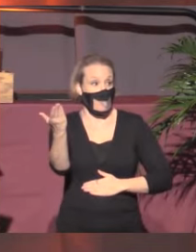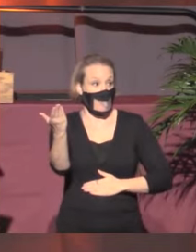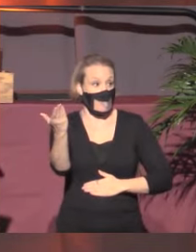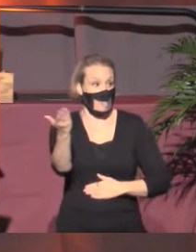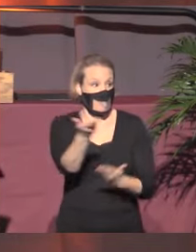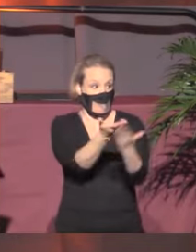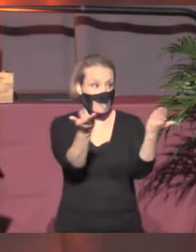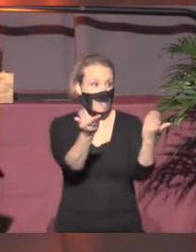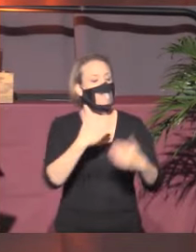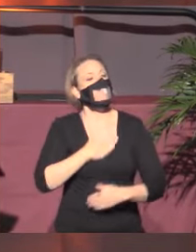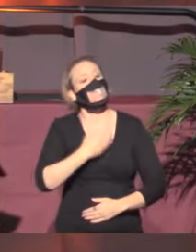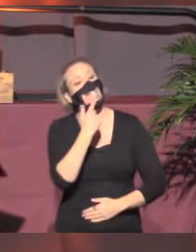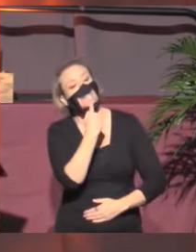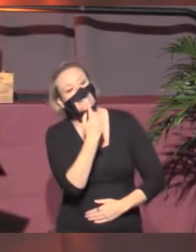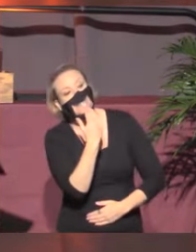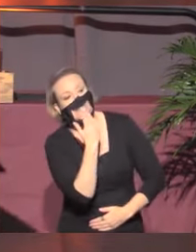you to your families.